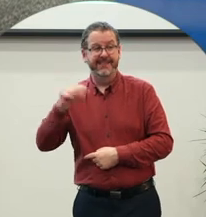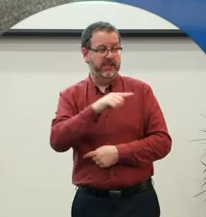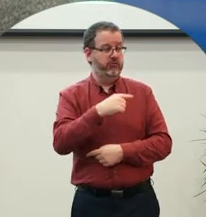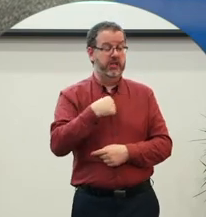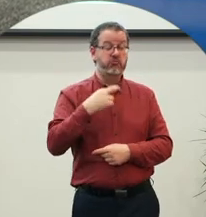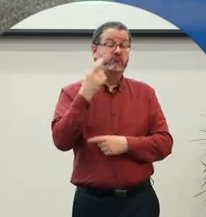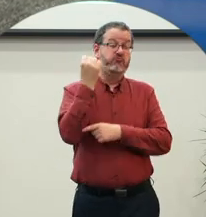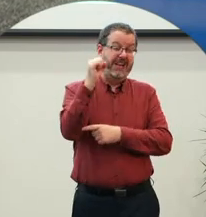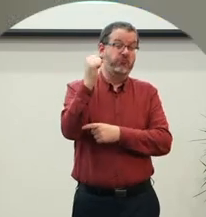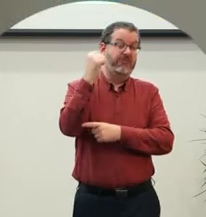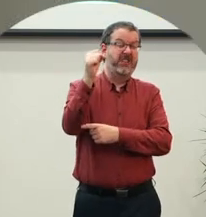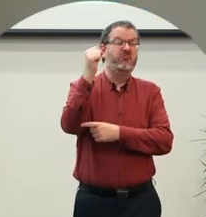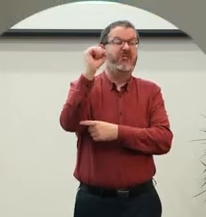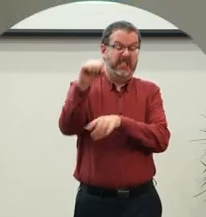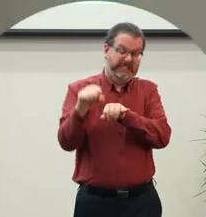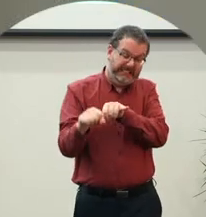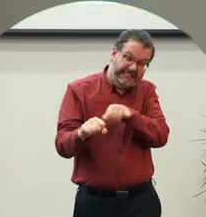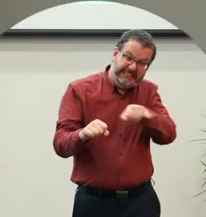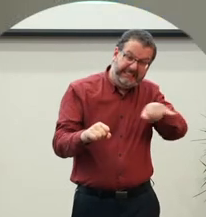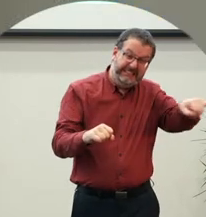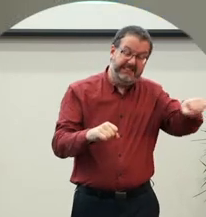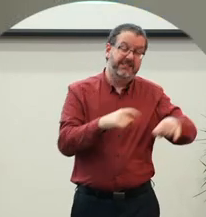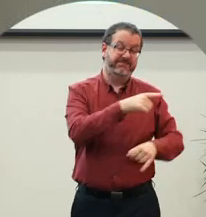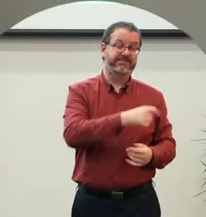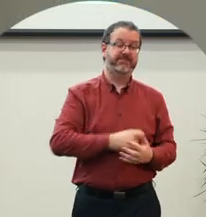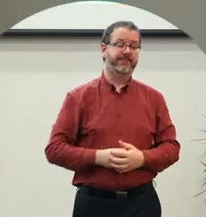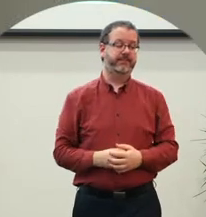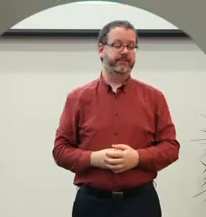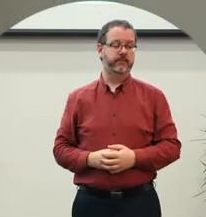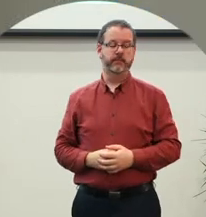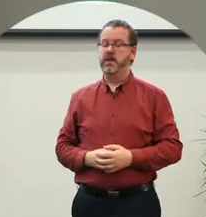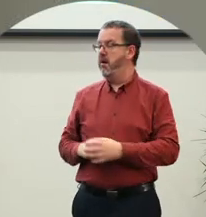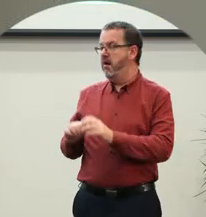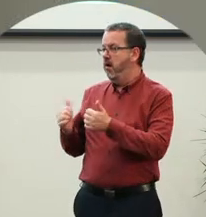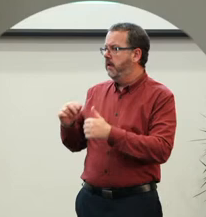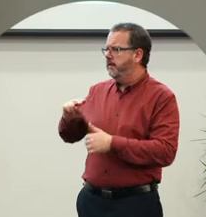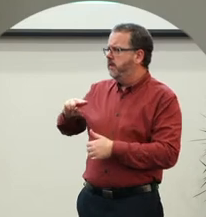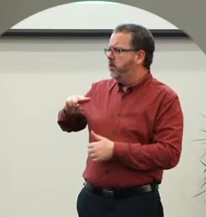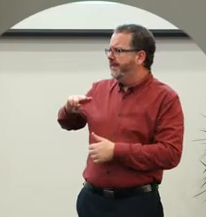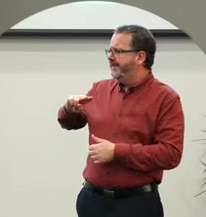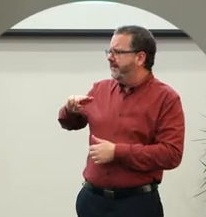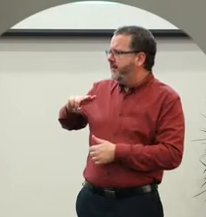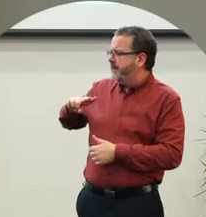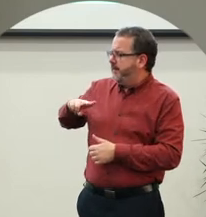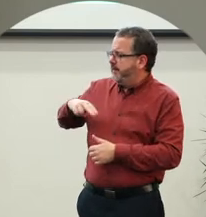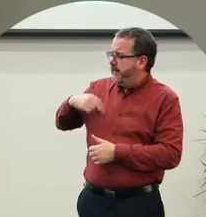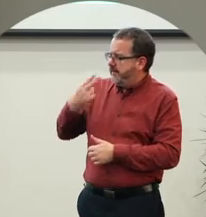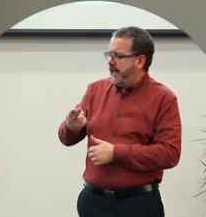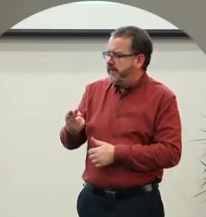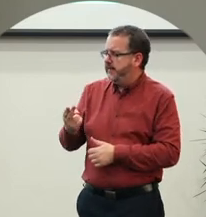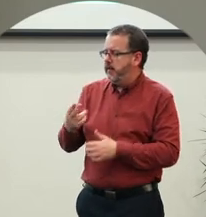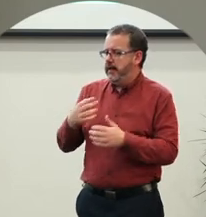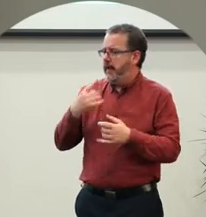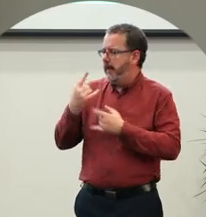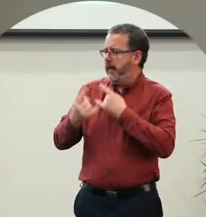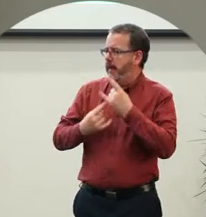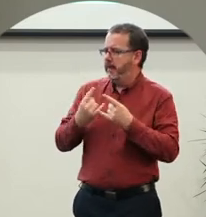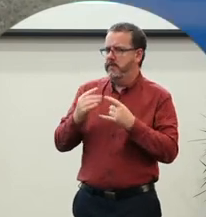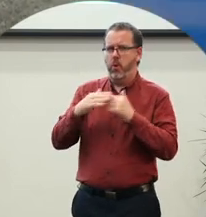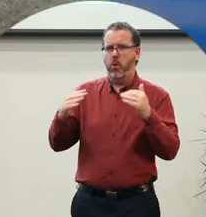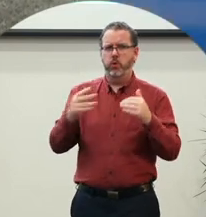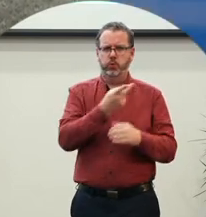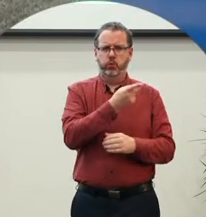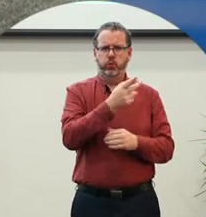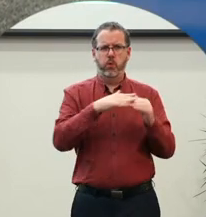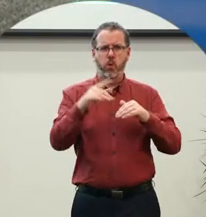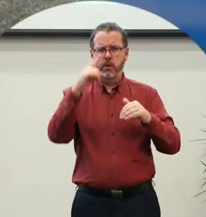the radical fringe, you know. And what was their next? Because it began to get more serious then in terms of scale and ambition.